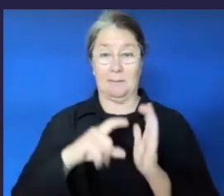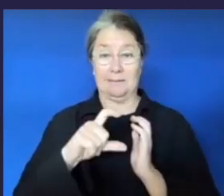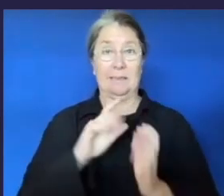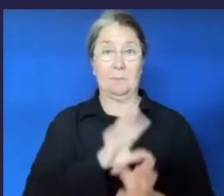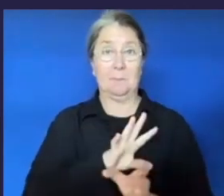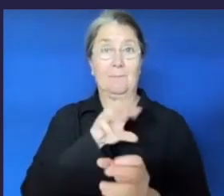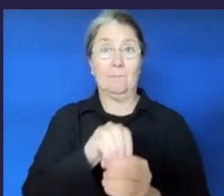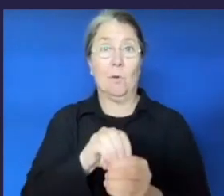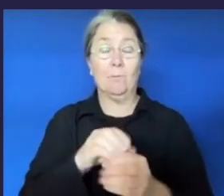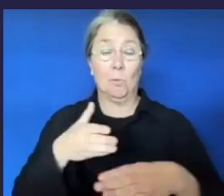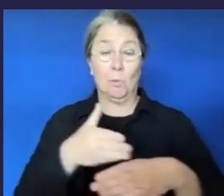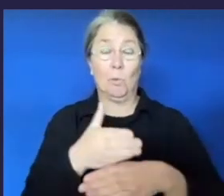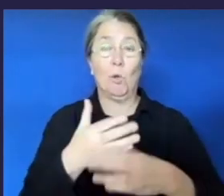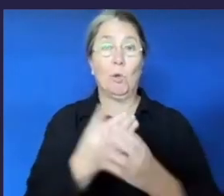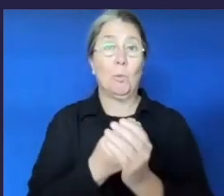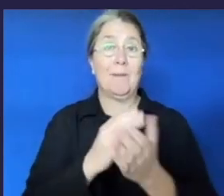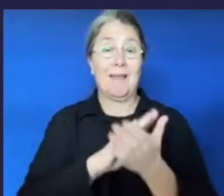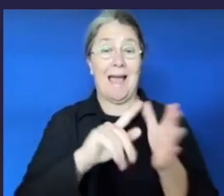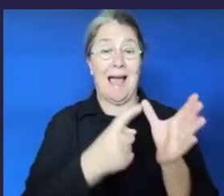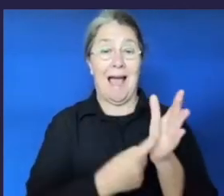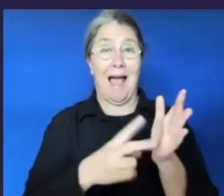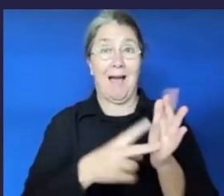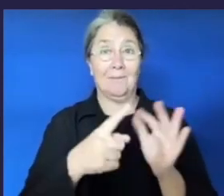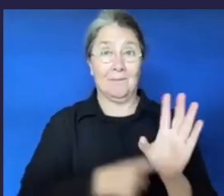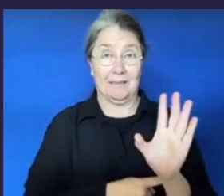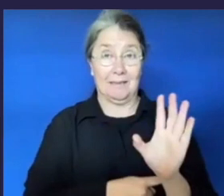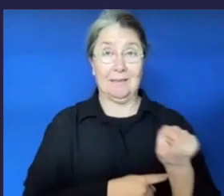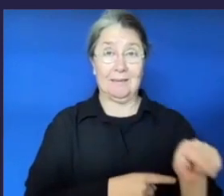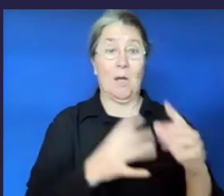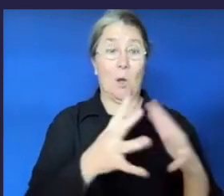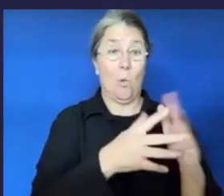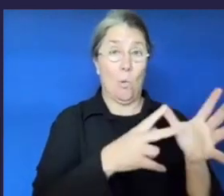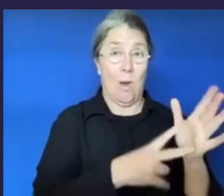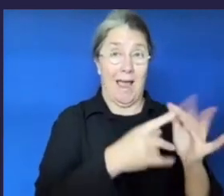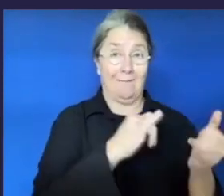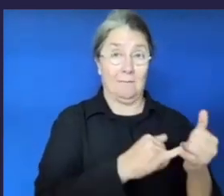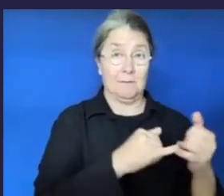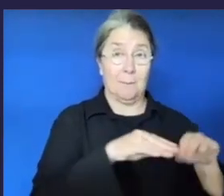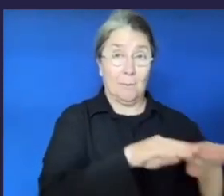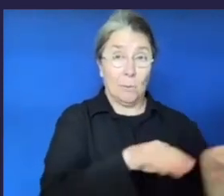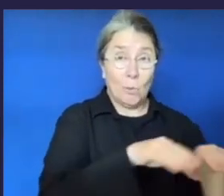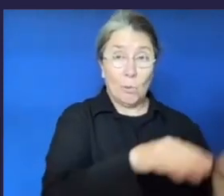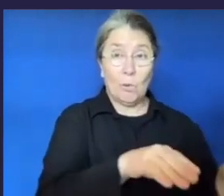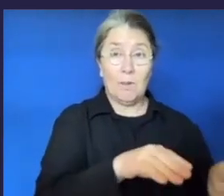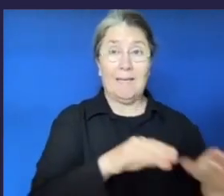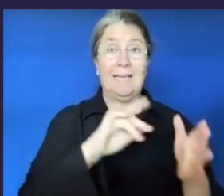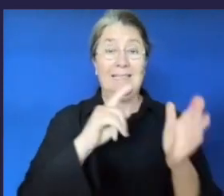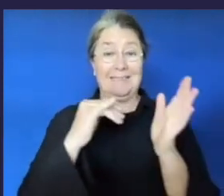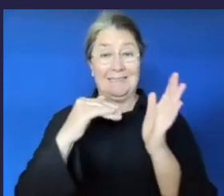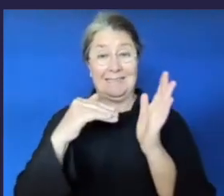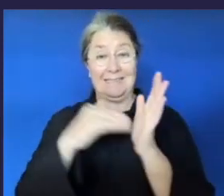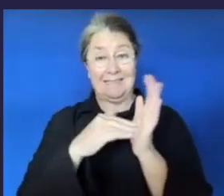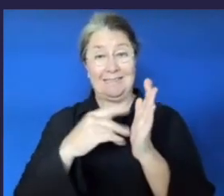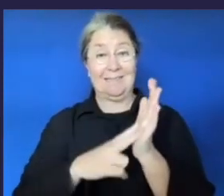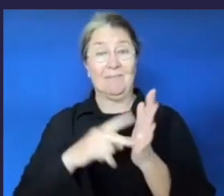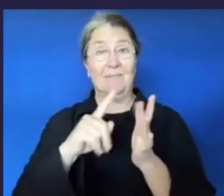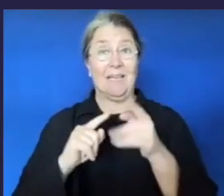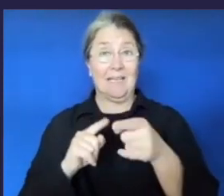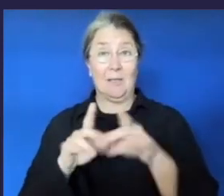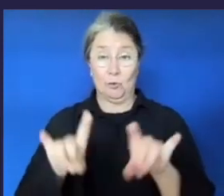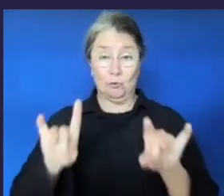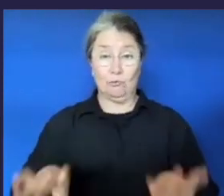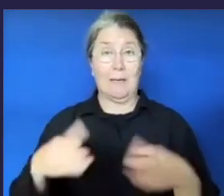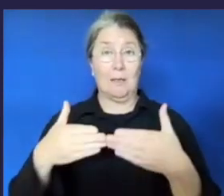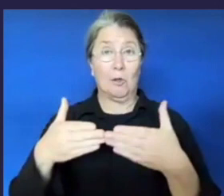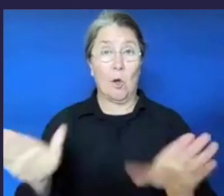Harvey, who works at the Waves Pool, Spee, who works at the Australian Open, and Rach, who works at Chapel Off Chapel. So to see these videos is sort of a culmination